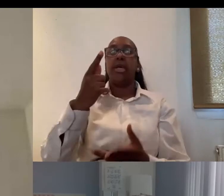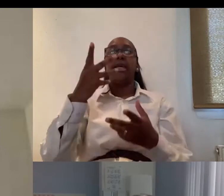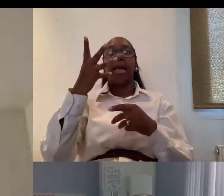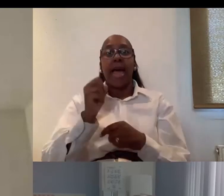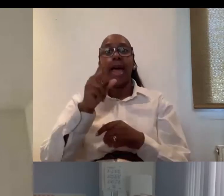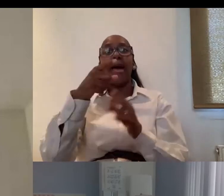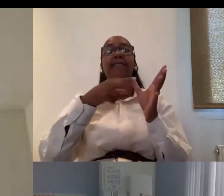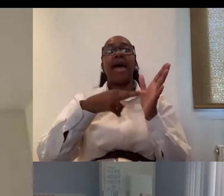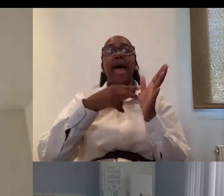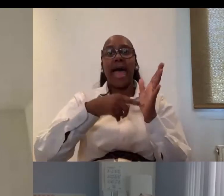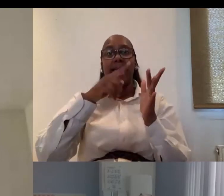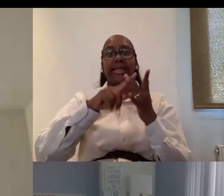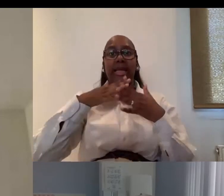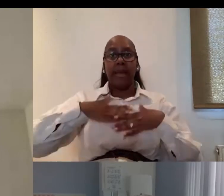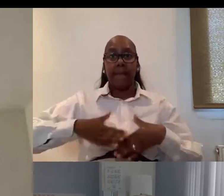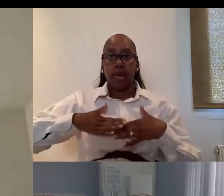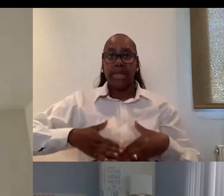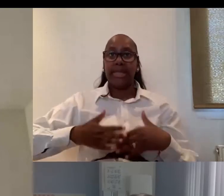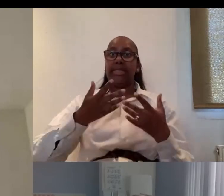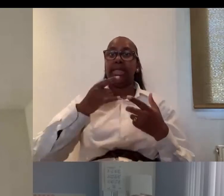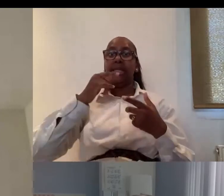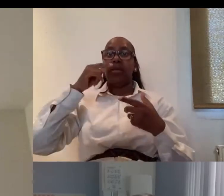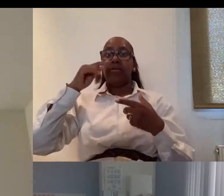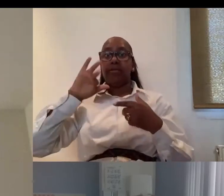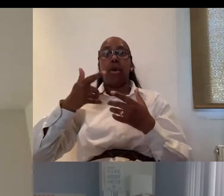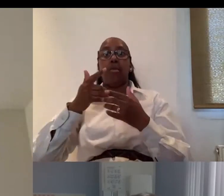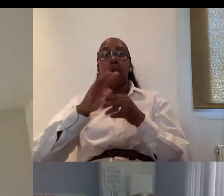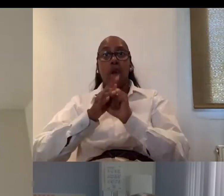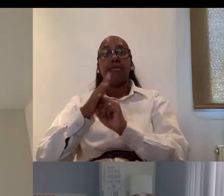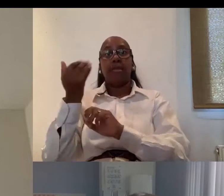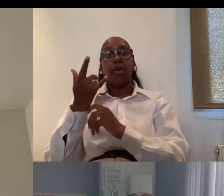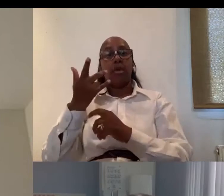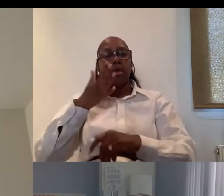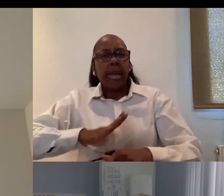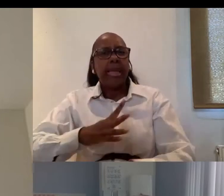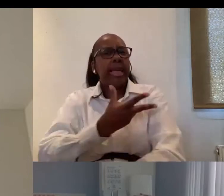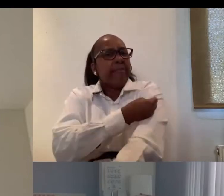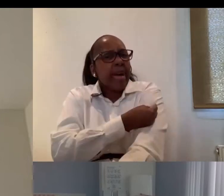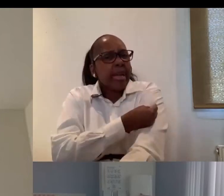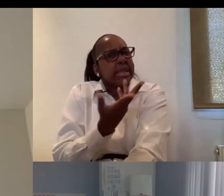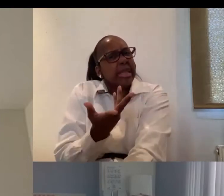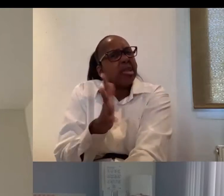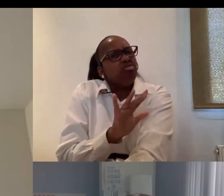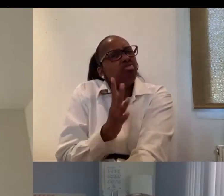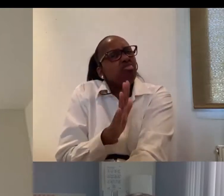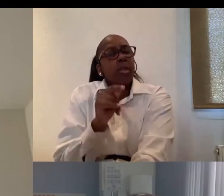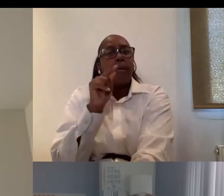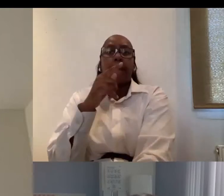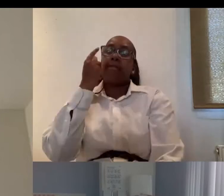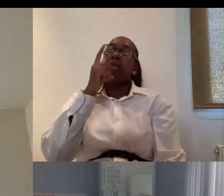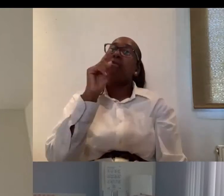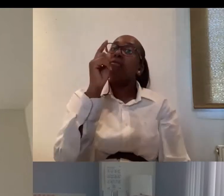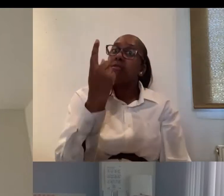from previously having had COVID. Do I still need the vaccine? Because a lot of people feel that they probably don't. I think